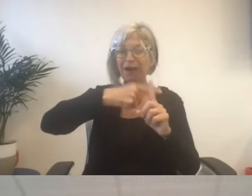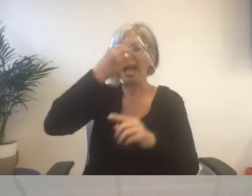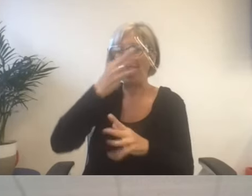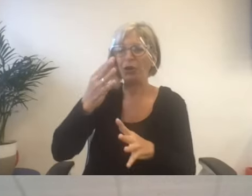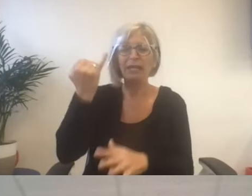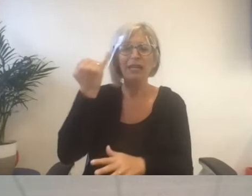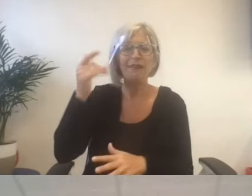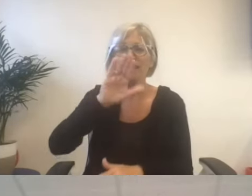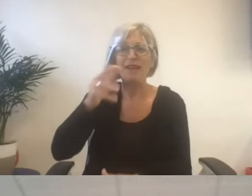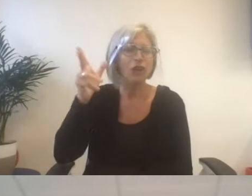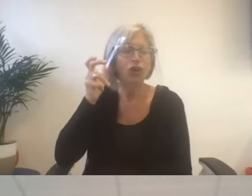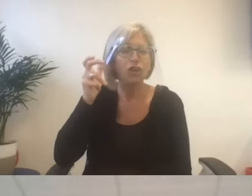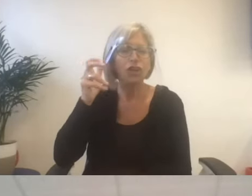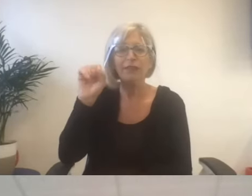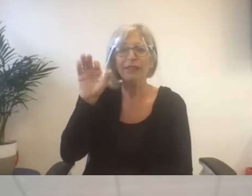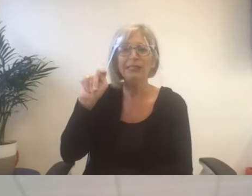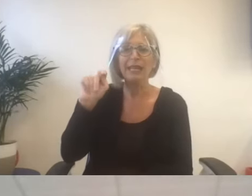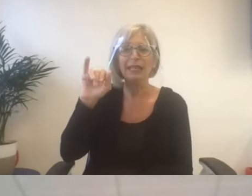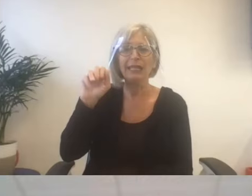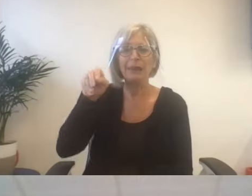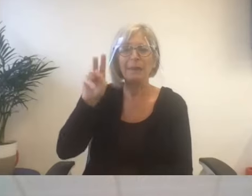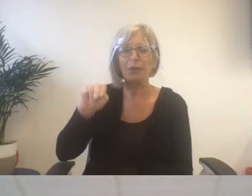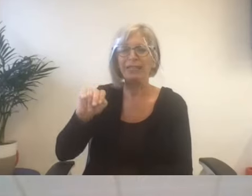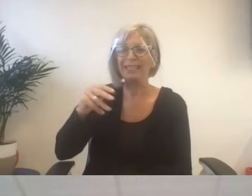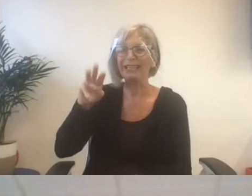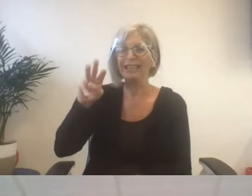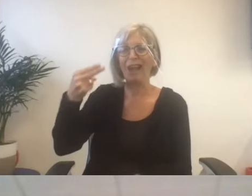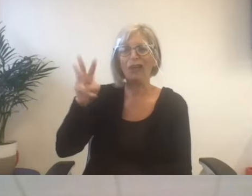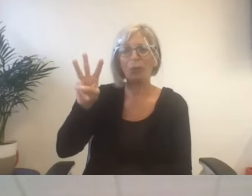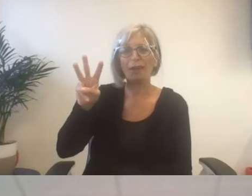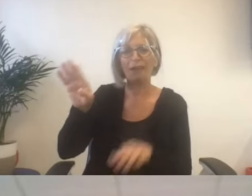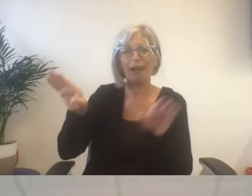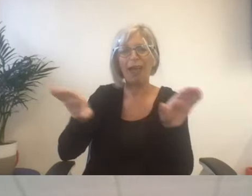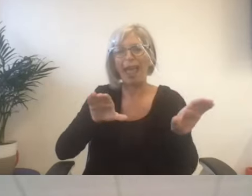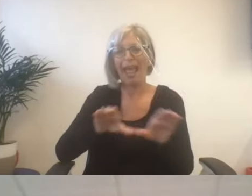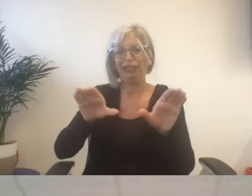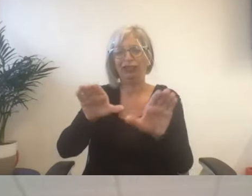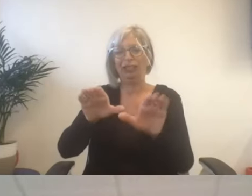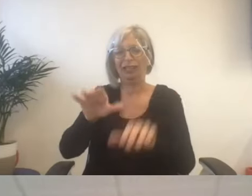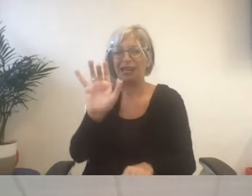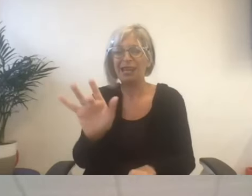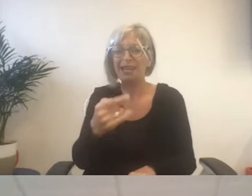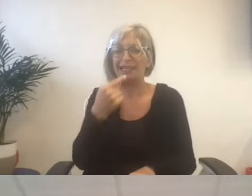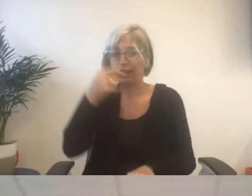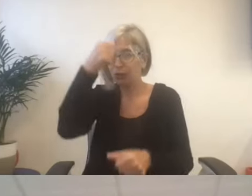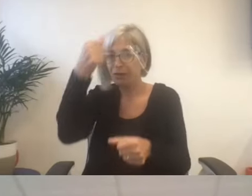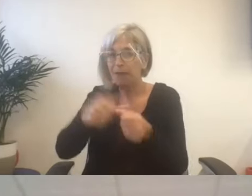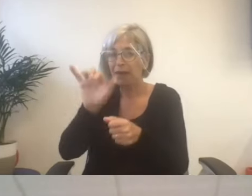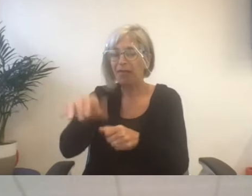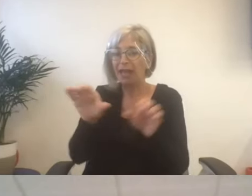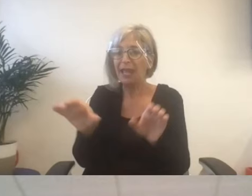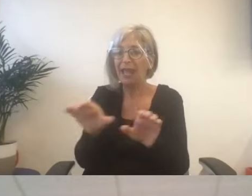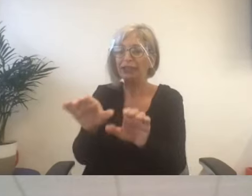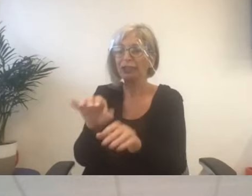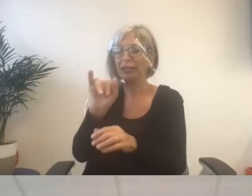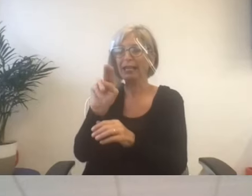I've never heard of said input device. It's just a hardware action. When you install this, hit that action, tell it you want it to remember that action as an